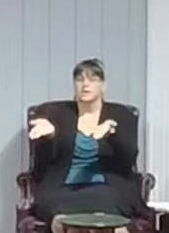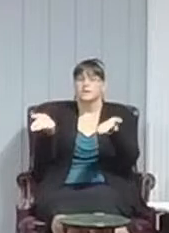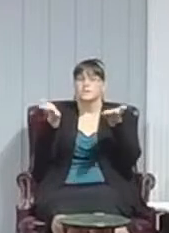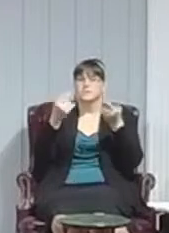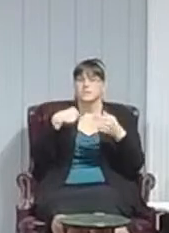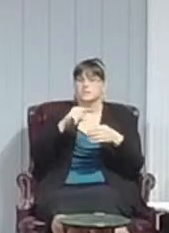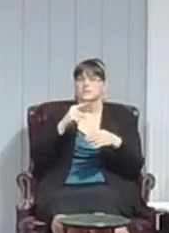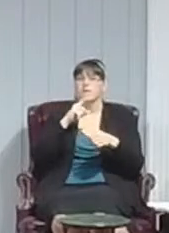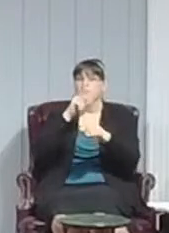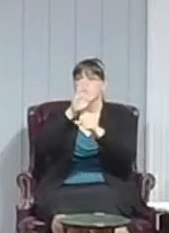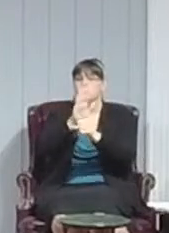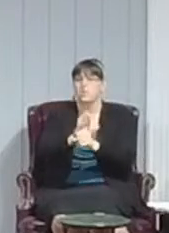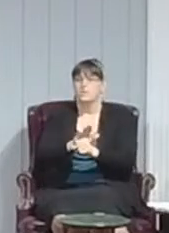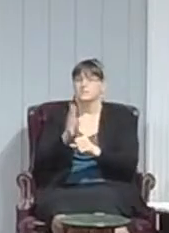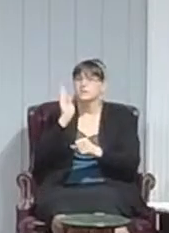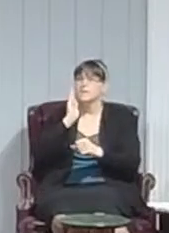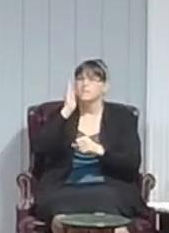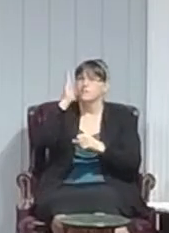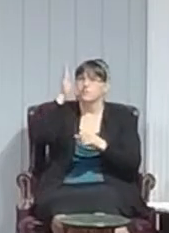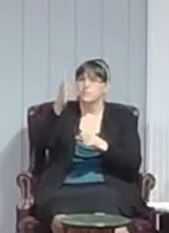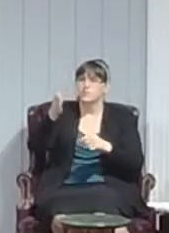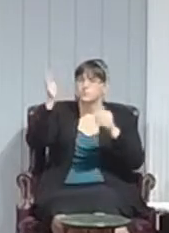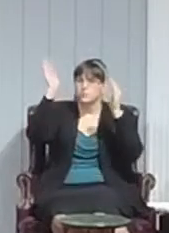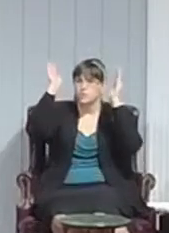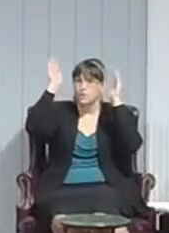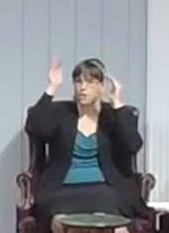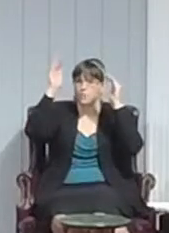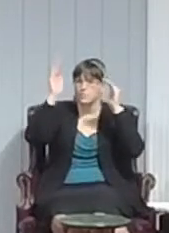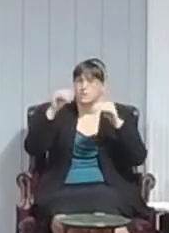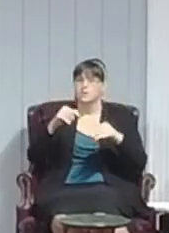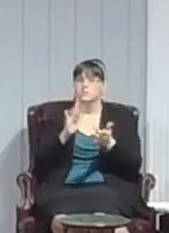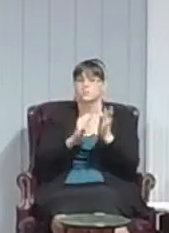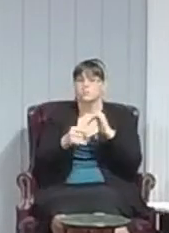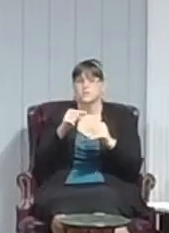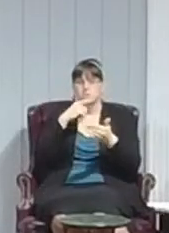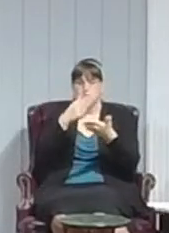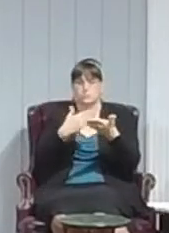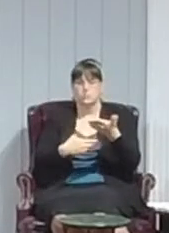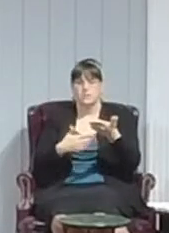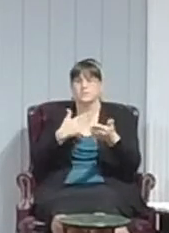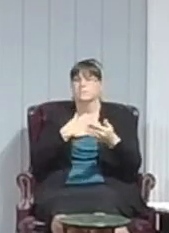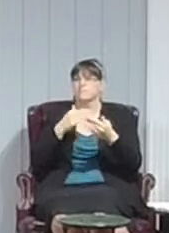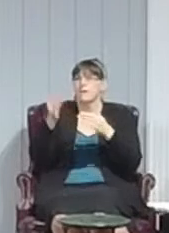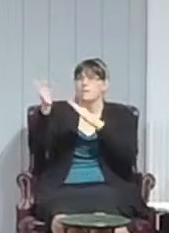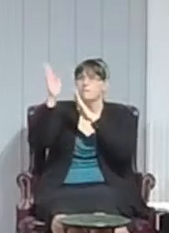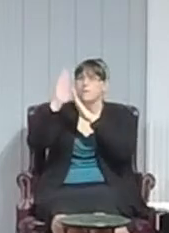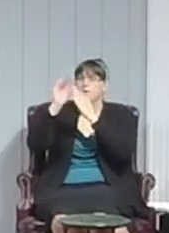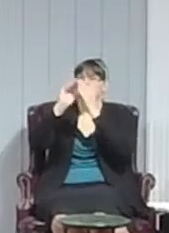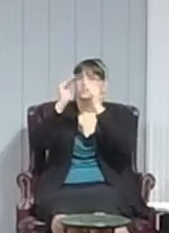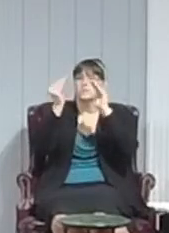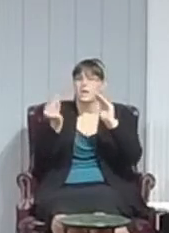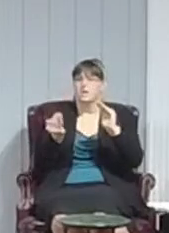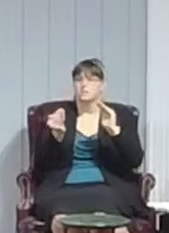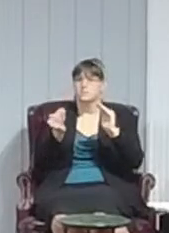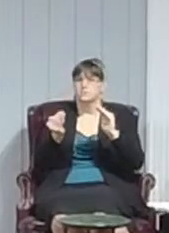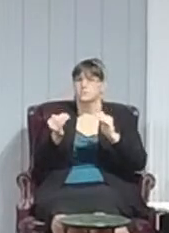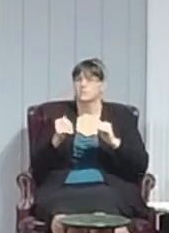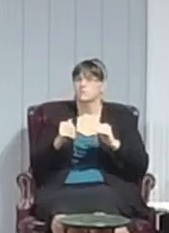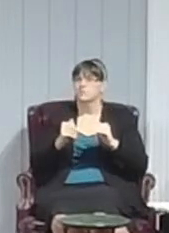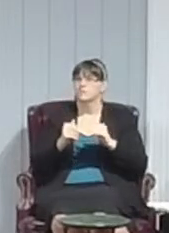here. So Jesus describes his Father's house, in my Father's house. He describes his Father's house, heaven.